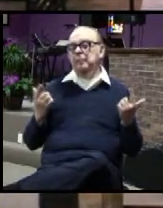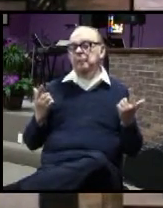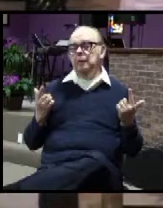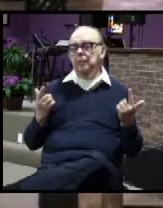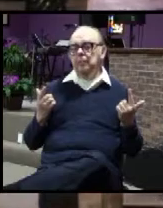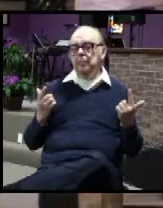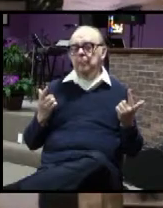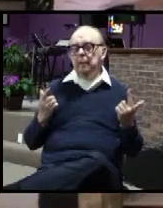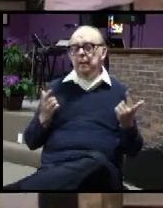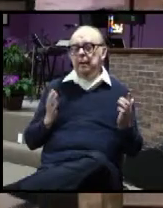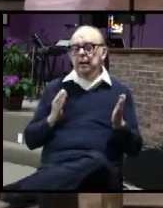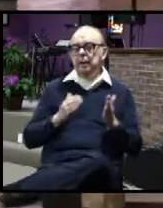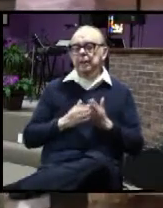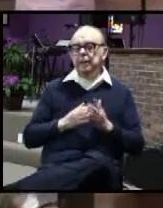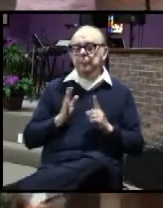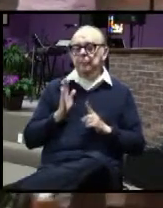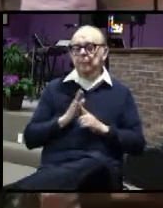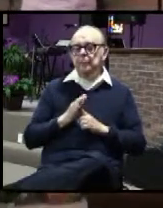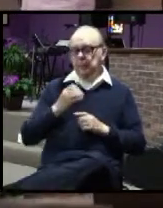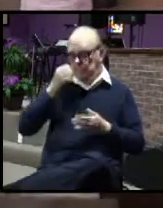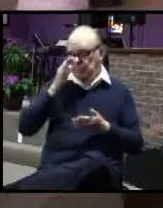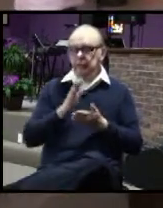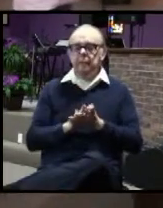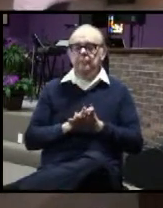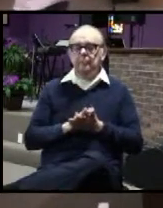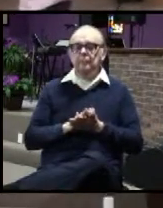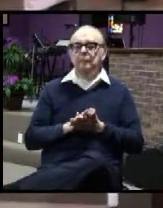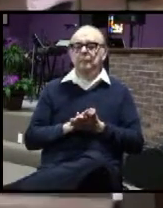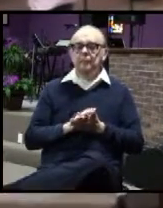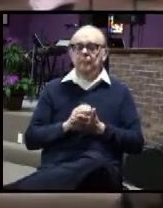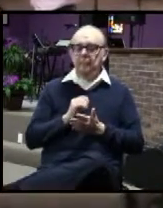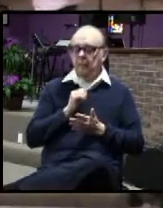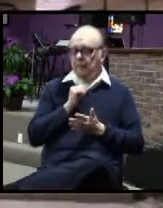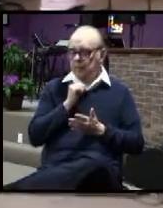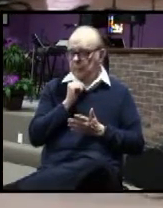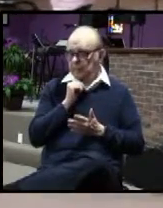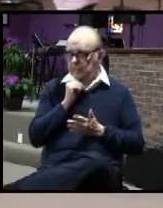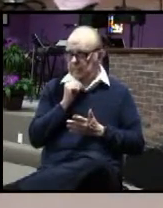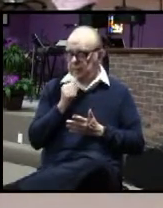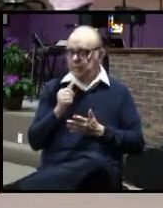contrary to popular belief, ladies and gentlemen, it is not imitating Jesus.